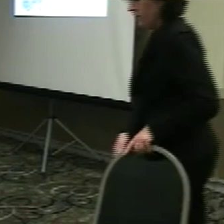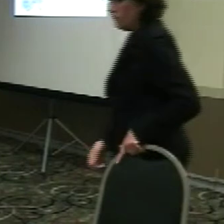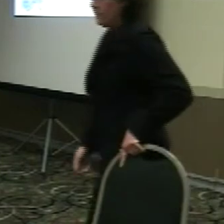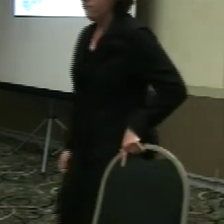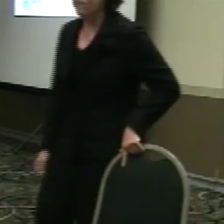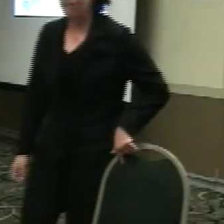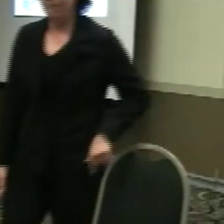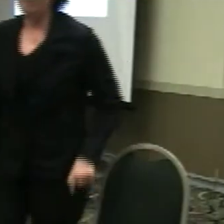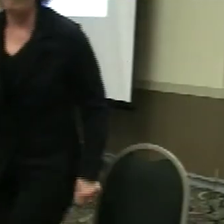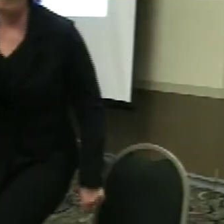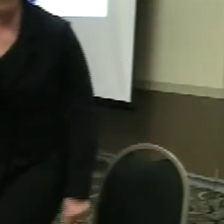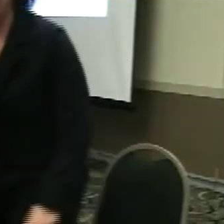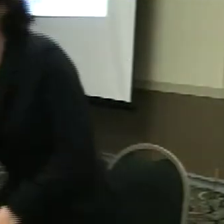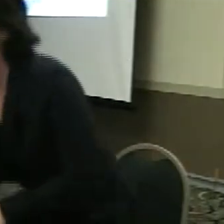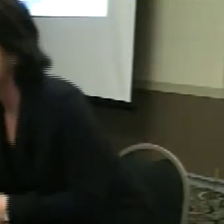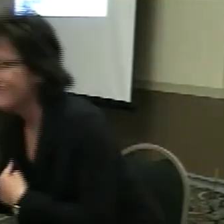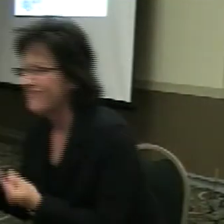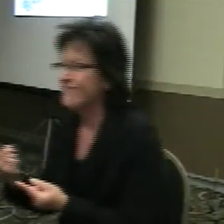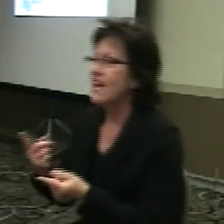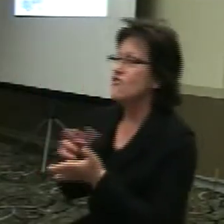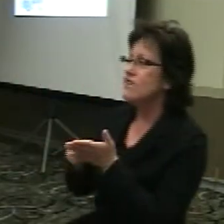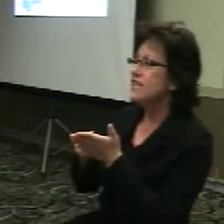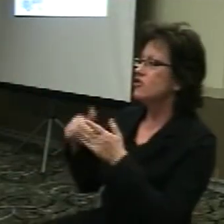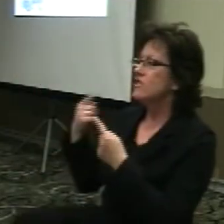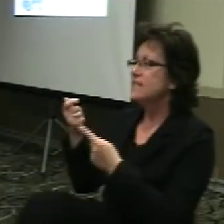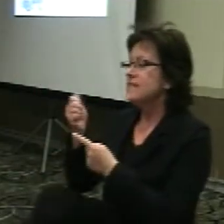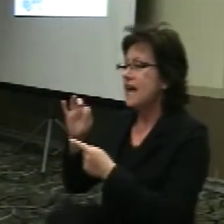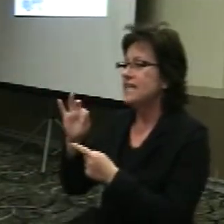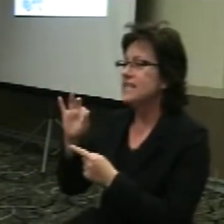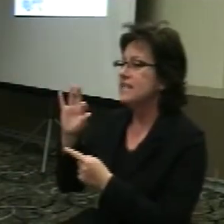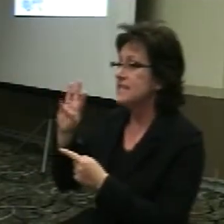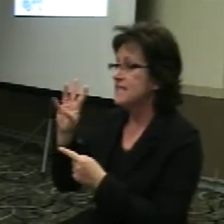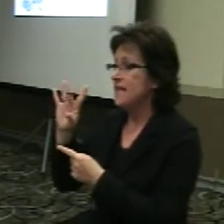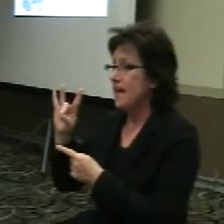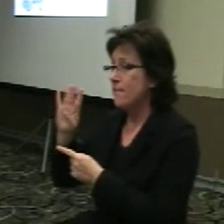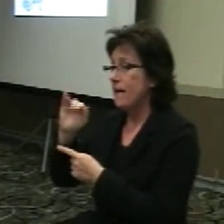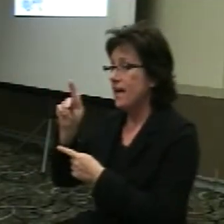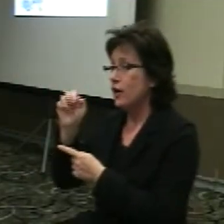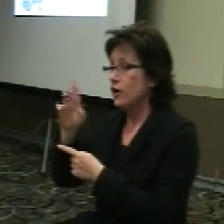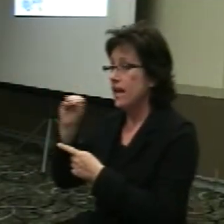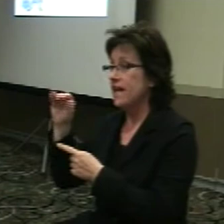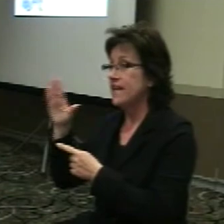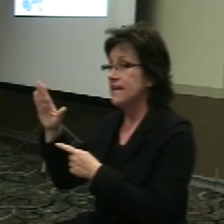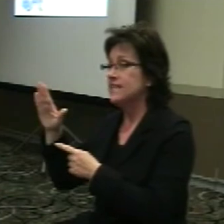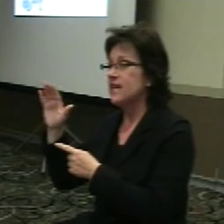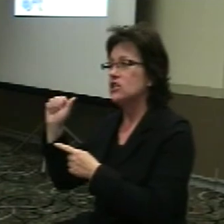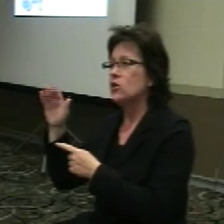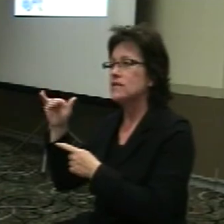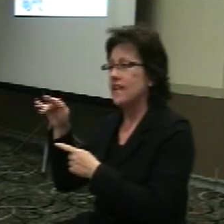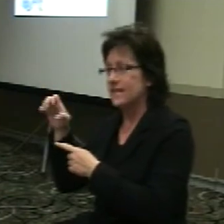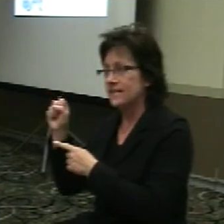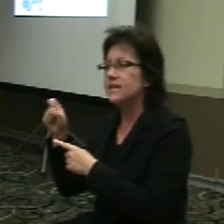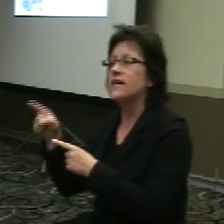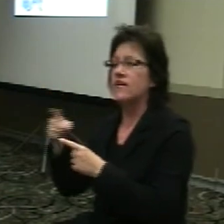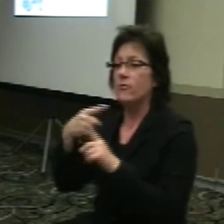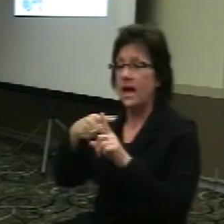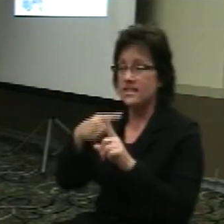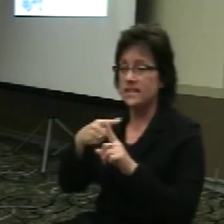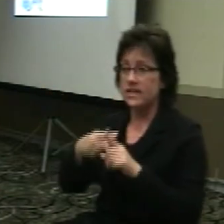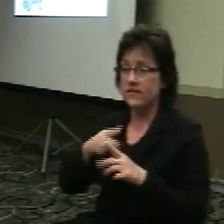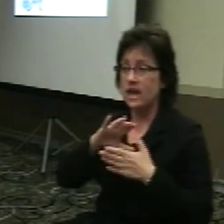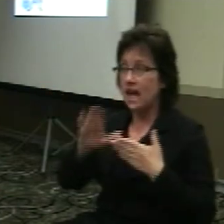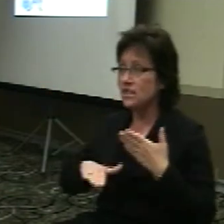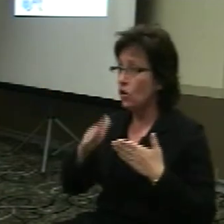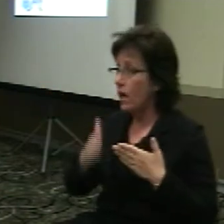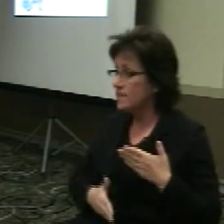Becker and some of his associates, all positive programs, totally, just positive, no negative consequences, have generally not proven to be